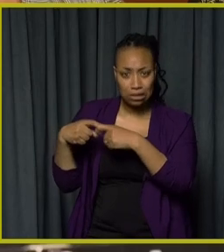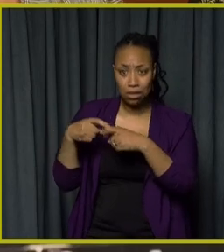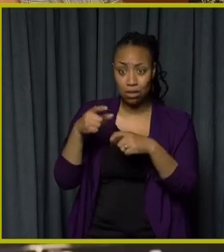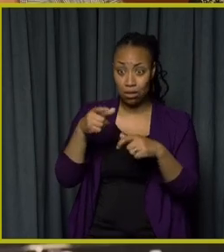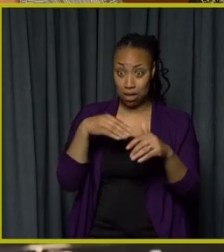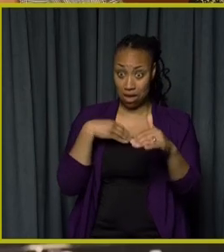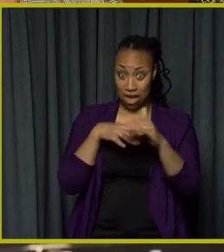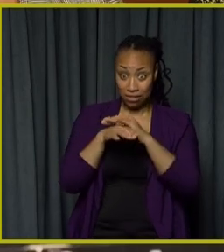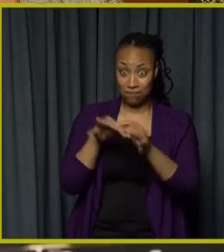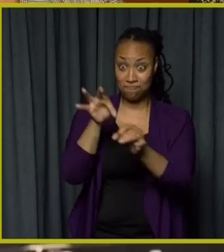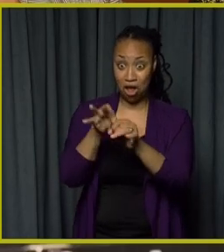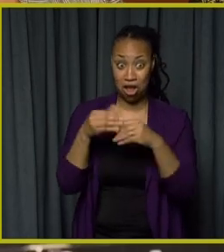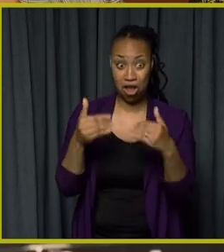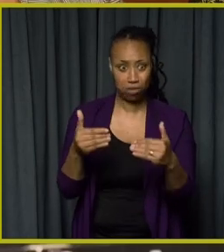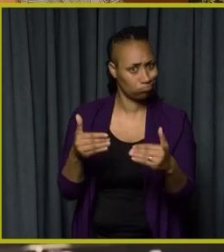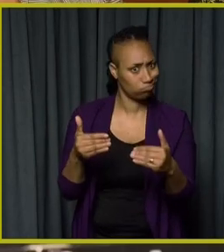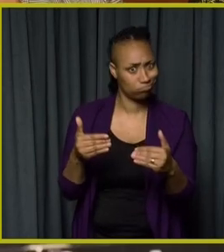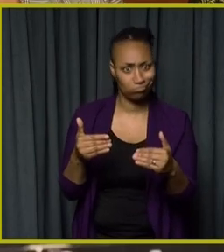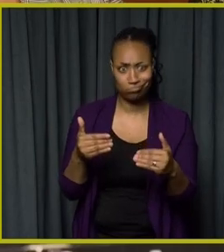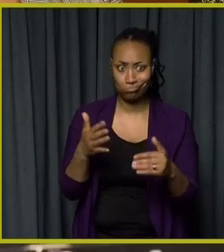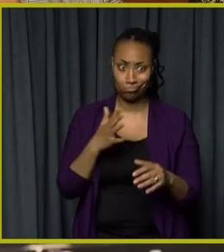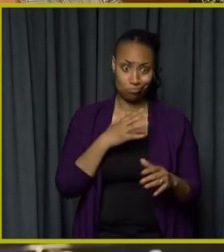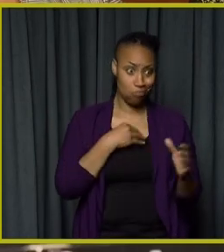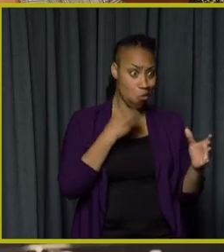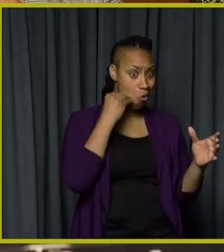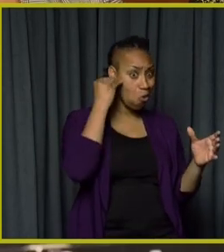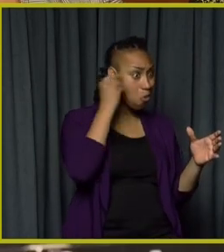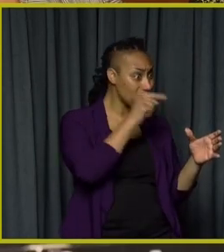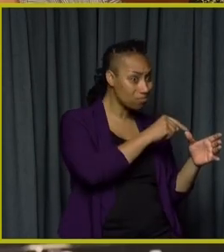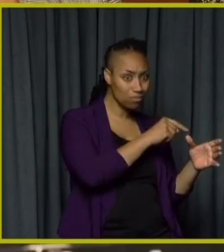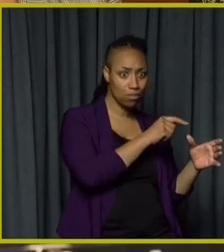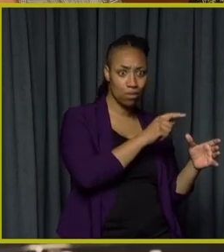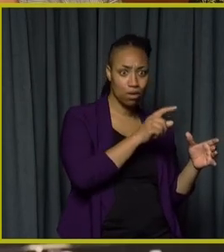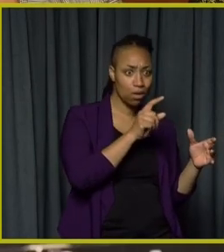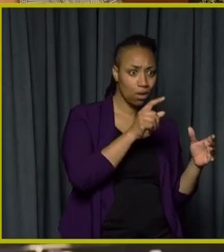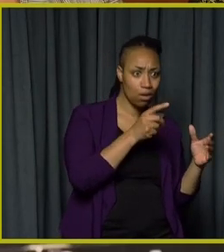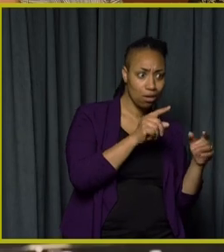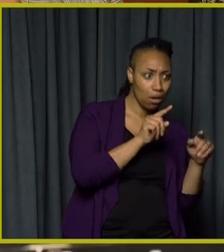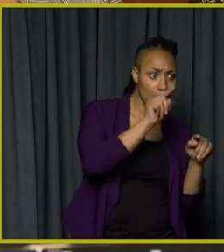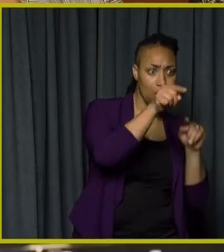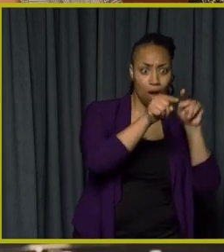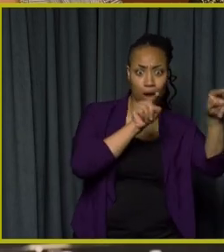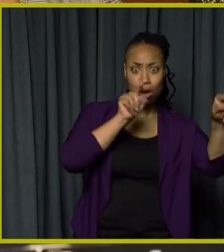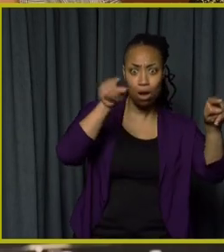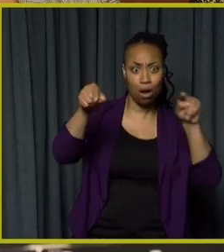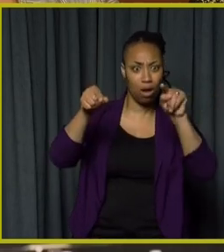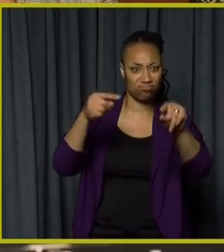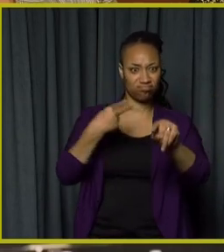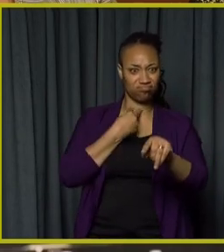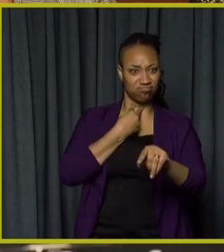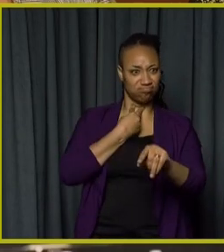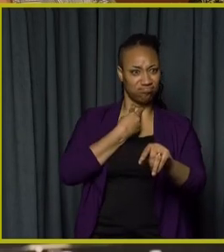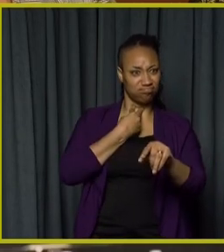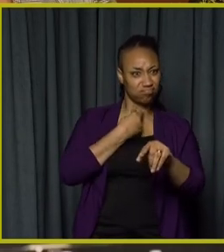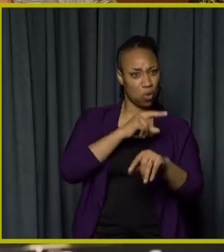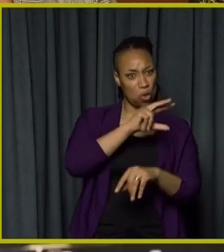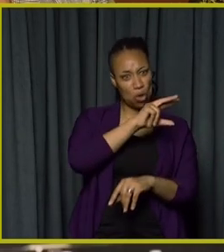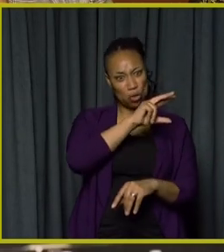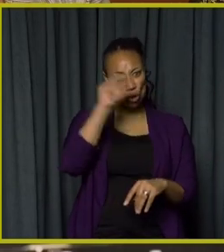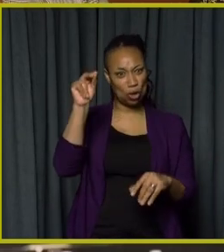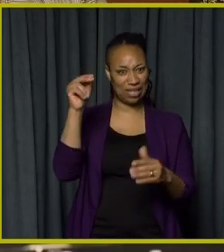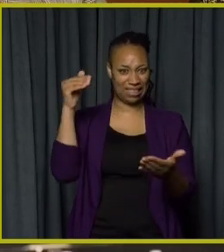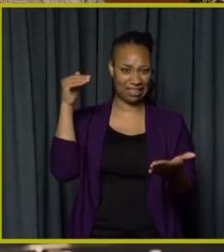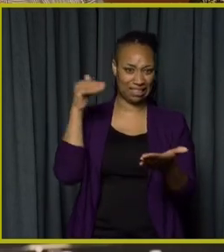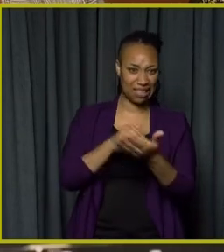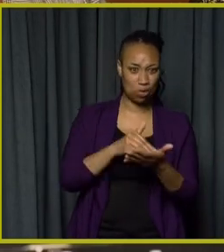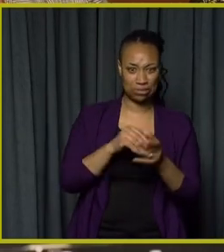Dodge City and across the country, it has. It's a city with nearly 30,000 people and 14,000